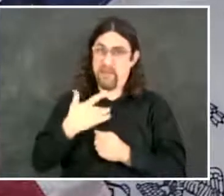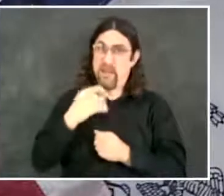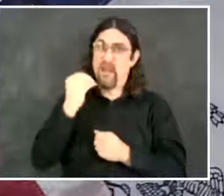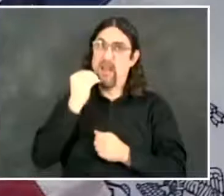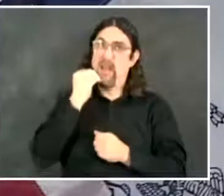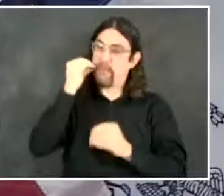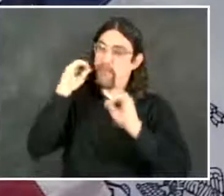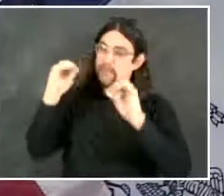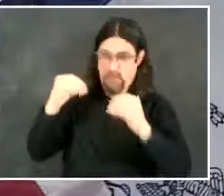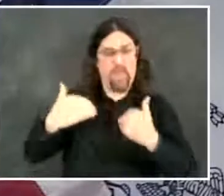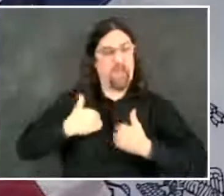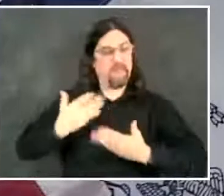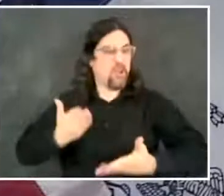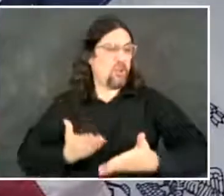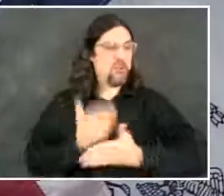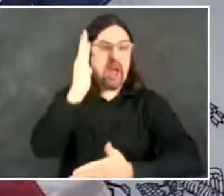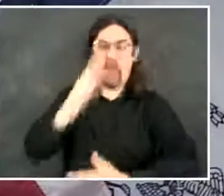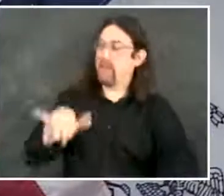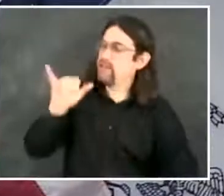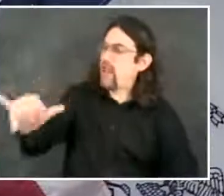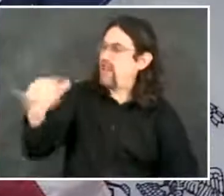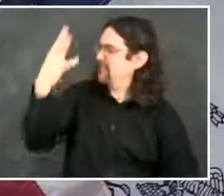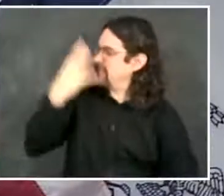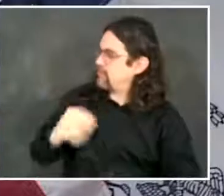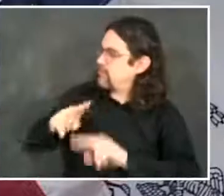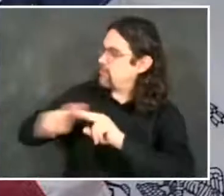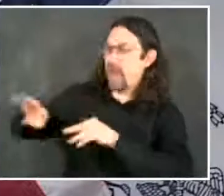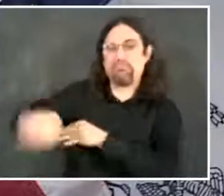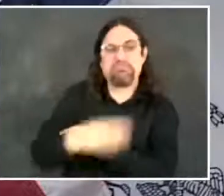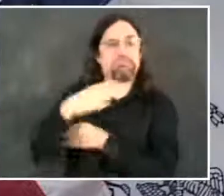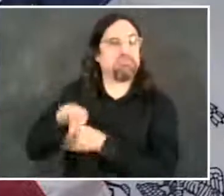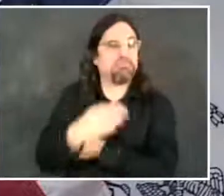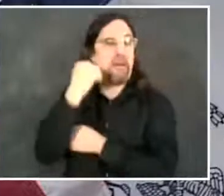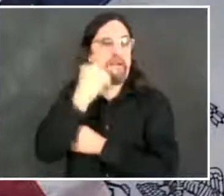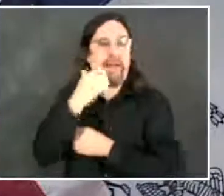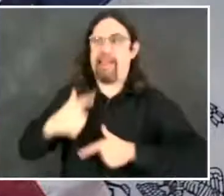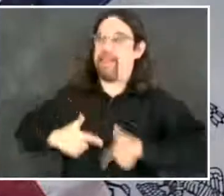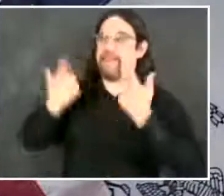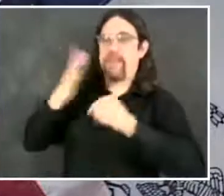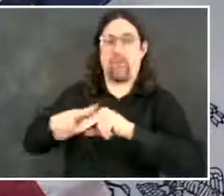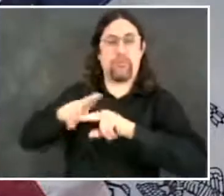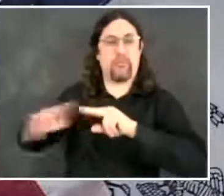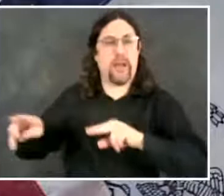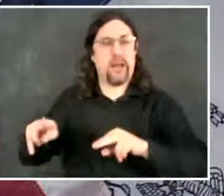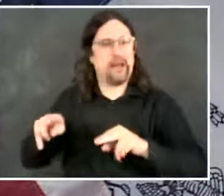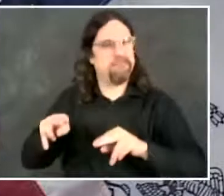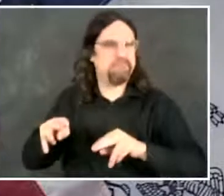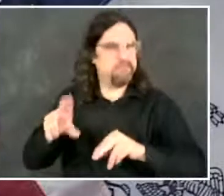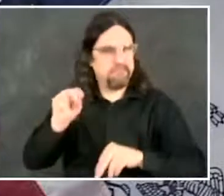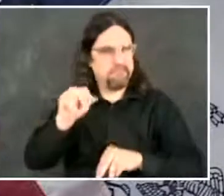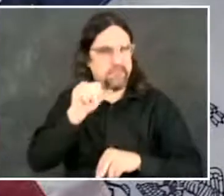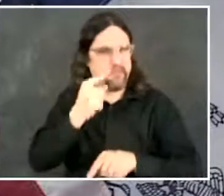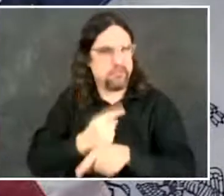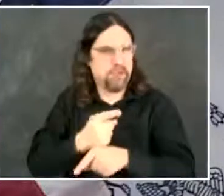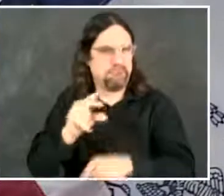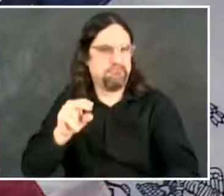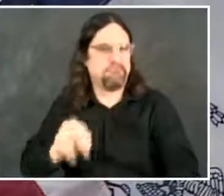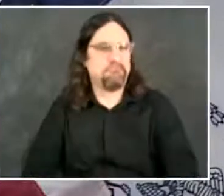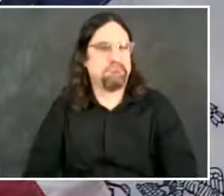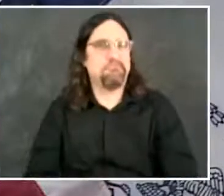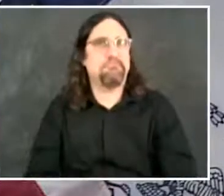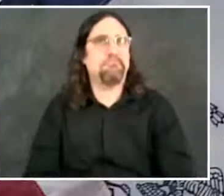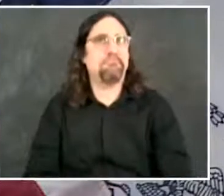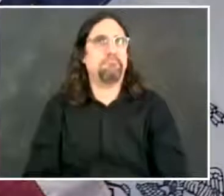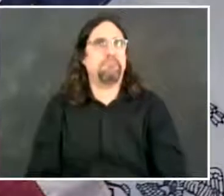of outreach workers there right away able to get someone help, to get them to a safe haven, to get them to medical care, whatever they need, police officers